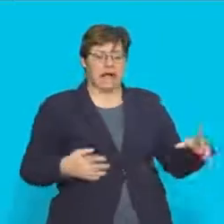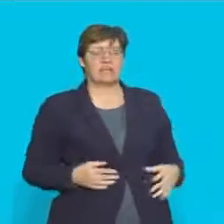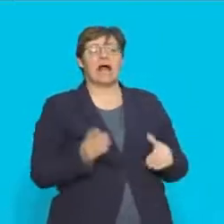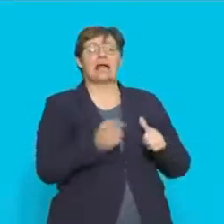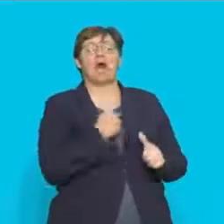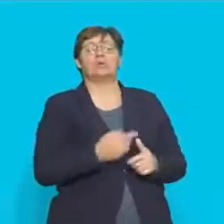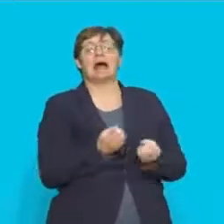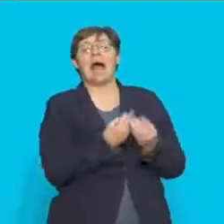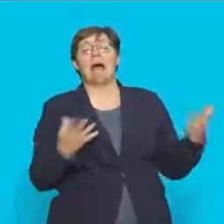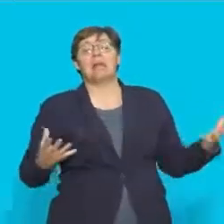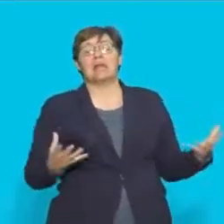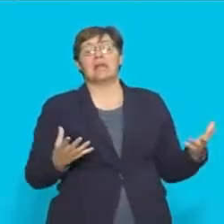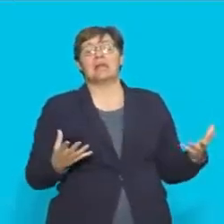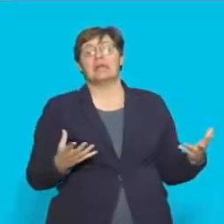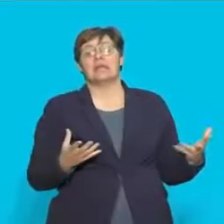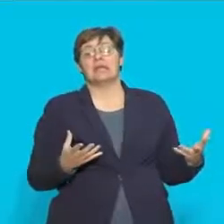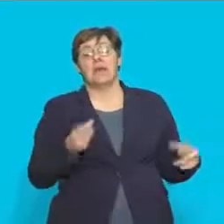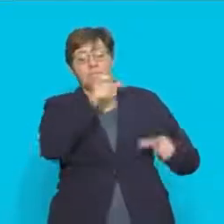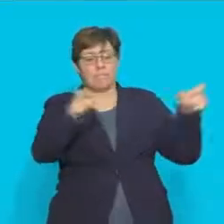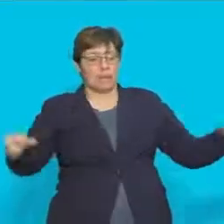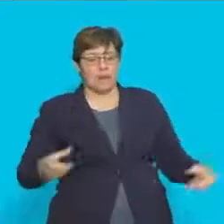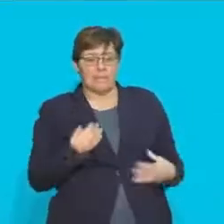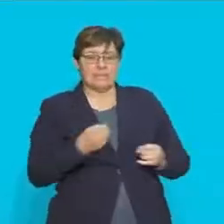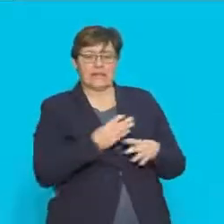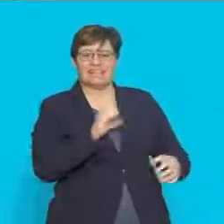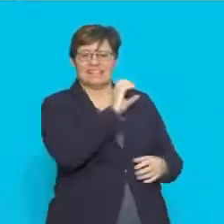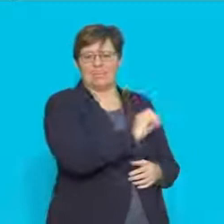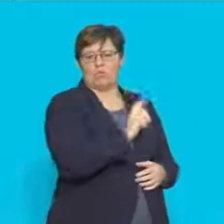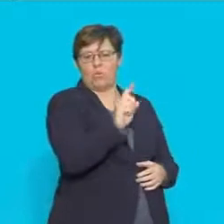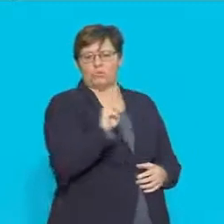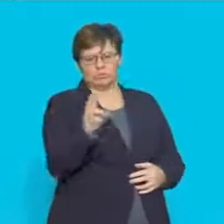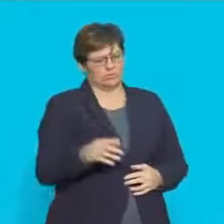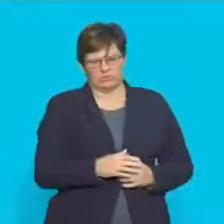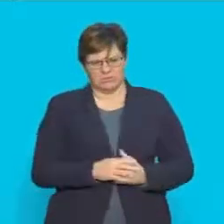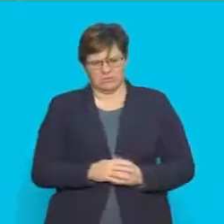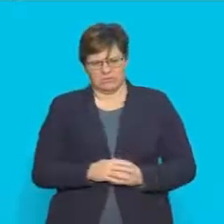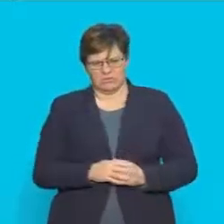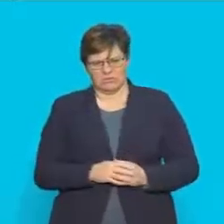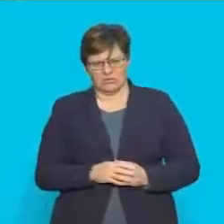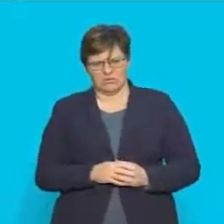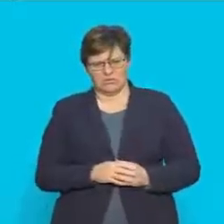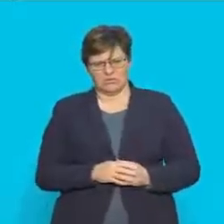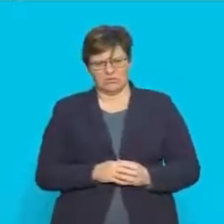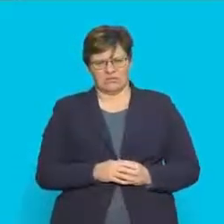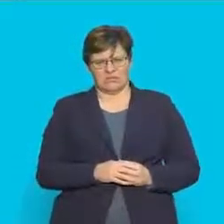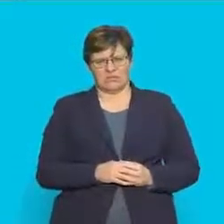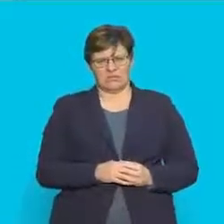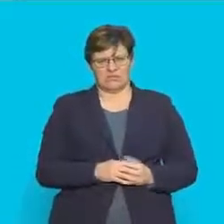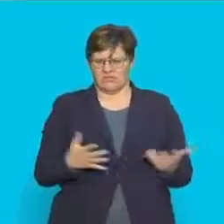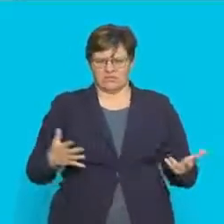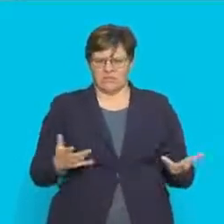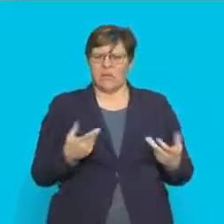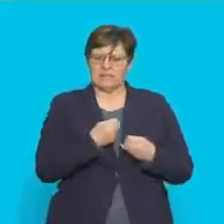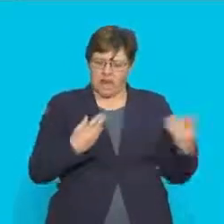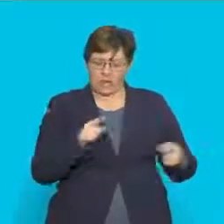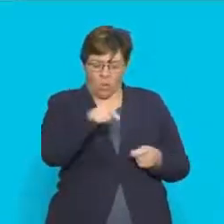to count how many cattle or how many people we have or how many sweets I have, and they say 0, 1,